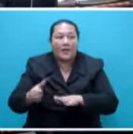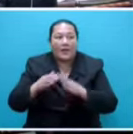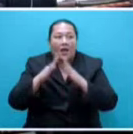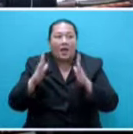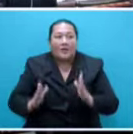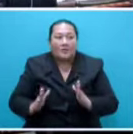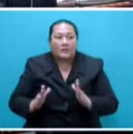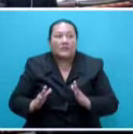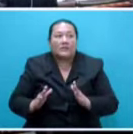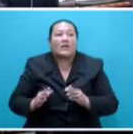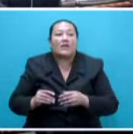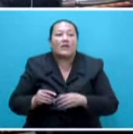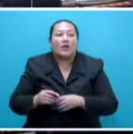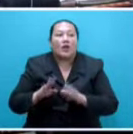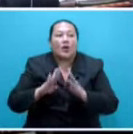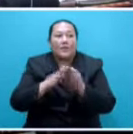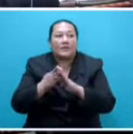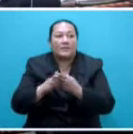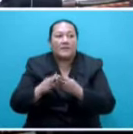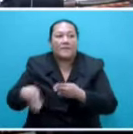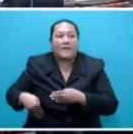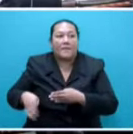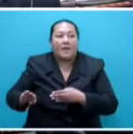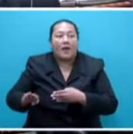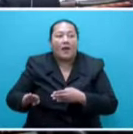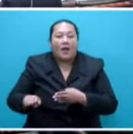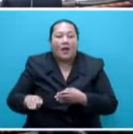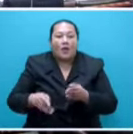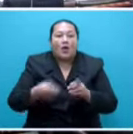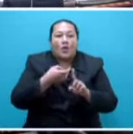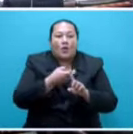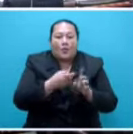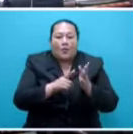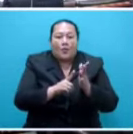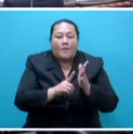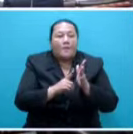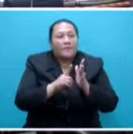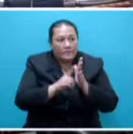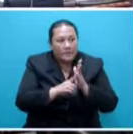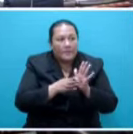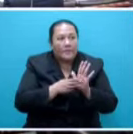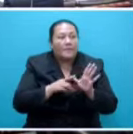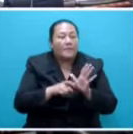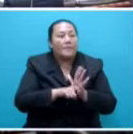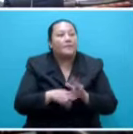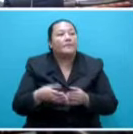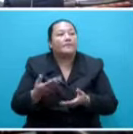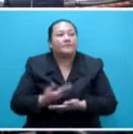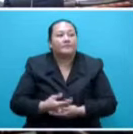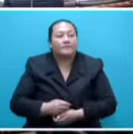Community Development, the Honourable Premila Kumar. You have the floor, ma'am. Thank you, Mr. Speaker,